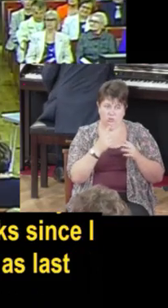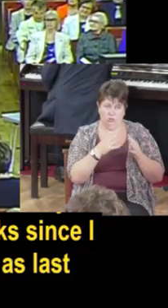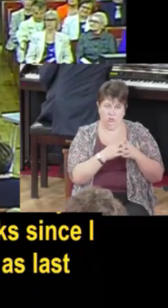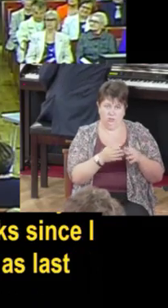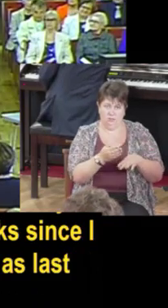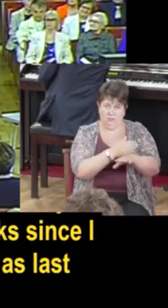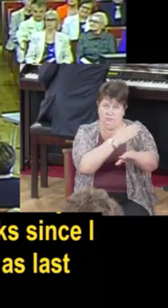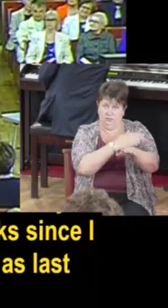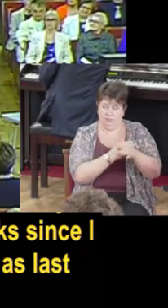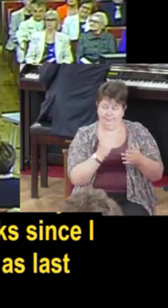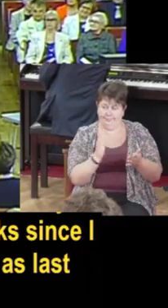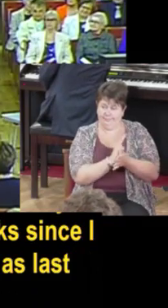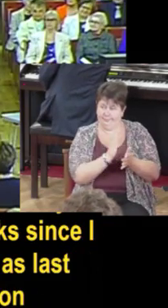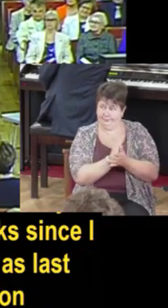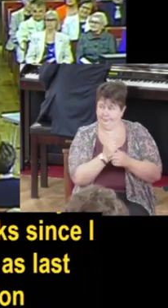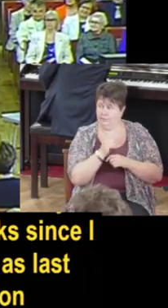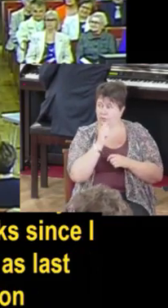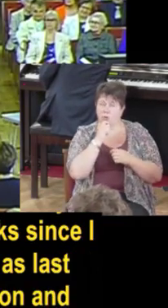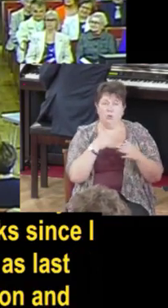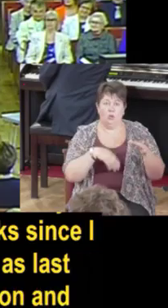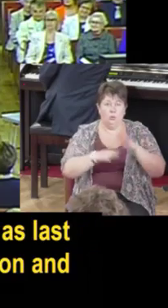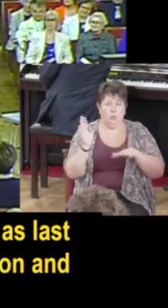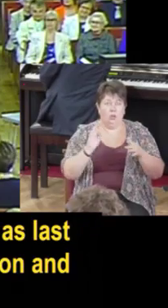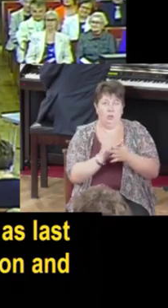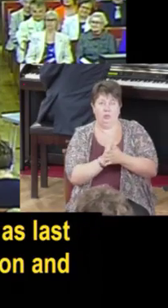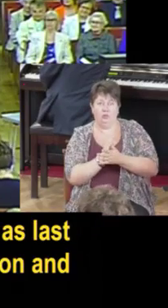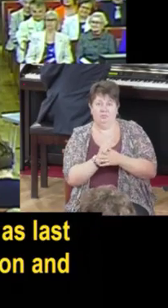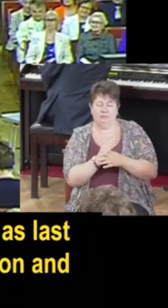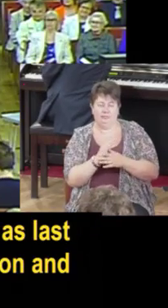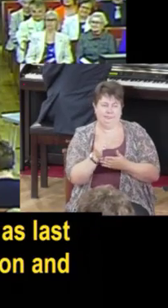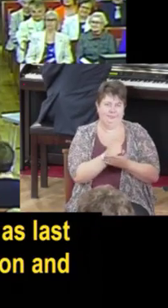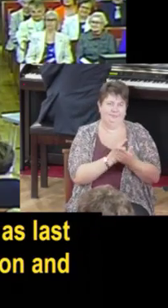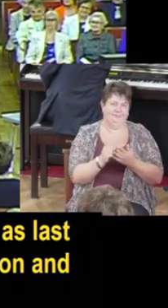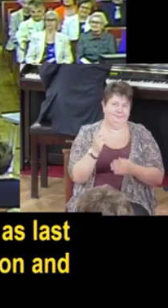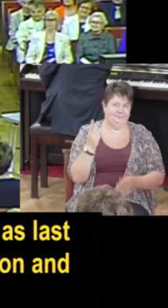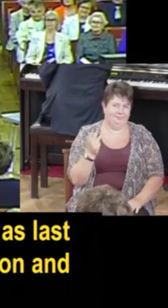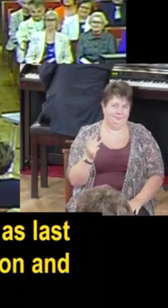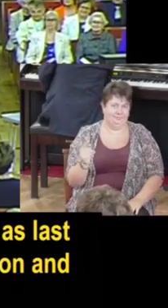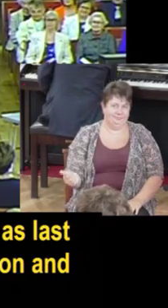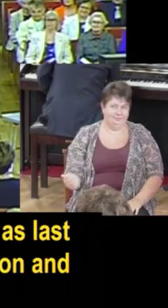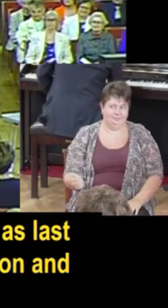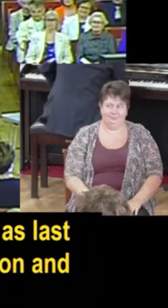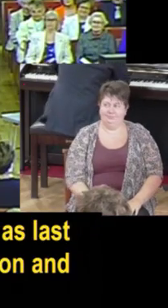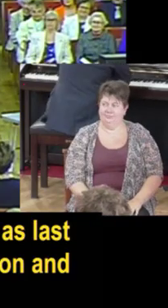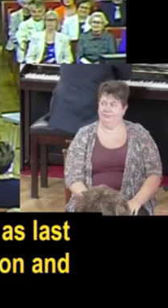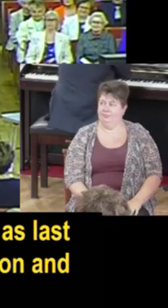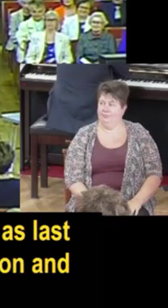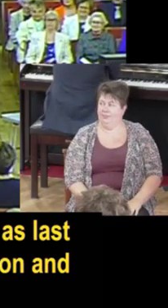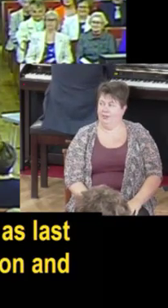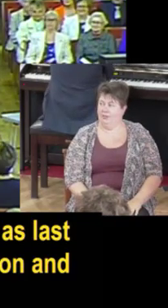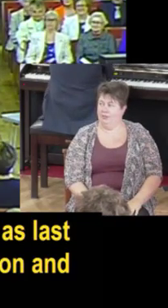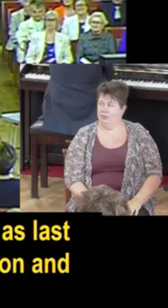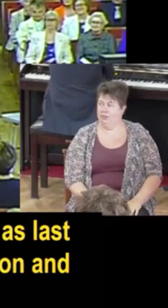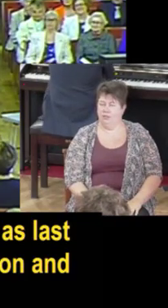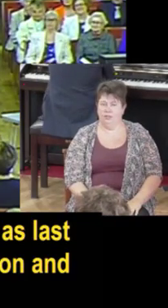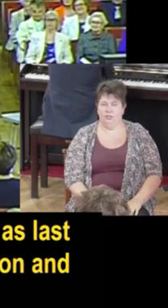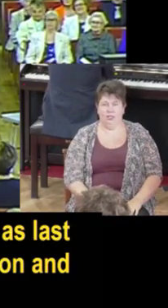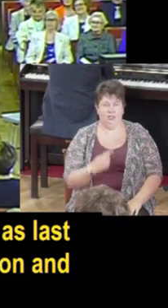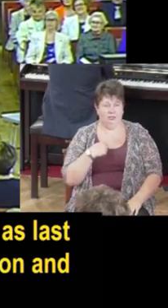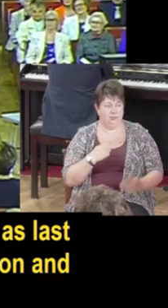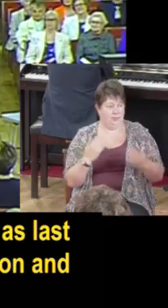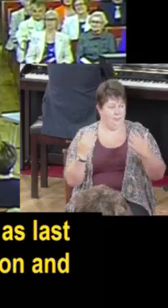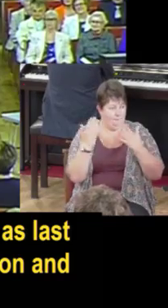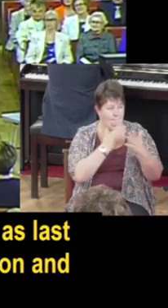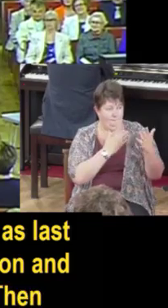holiday. Who was away? Were you away? Yeah, about three of you. Good. Okay. And then it was pretty